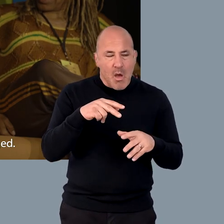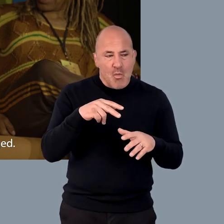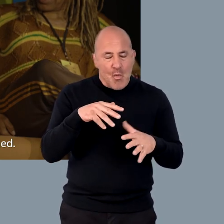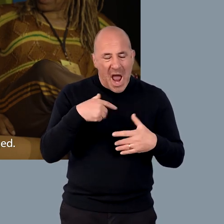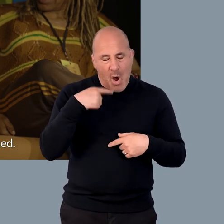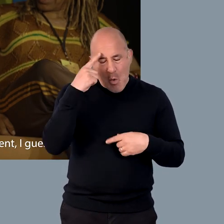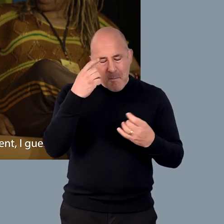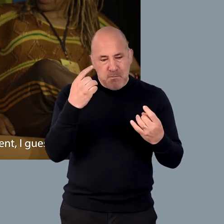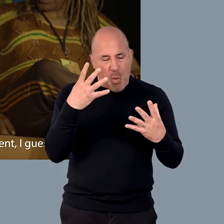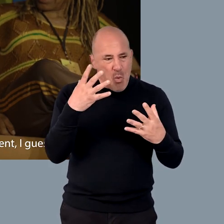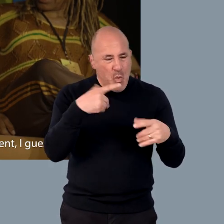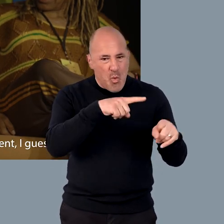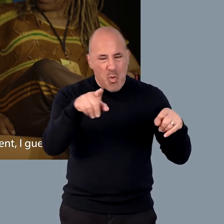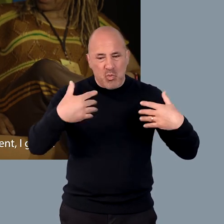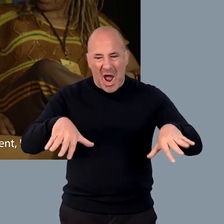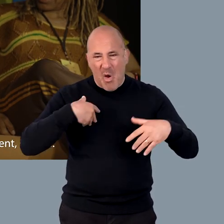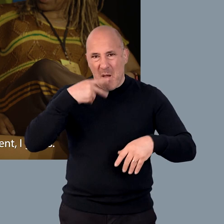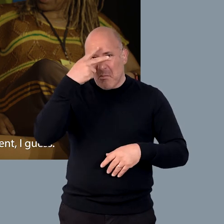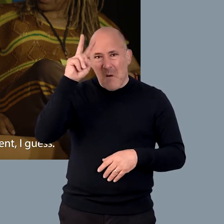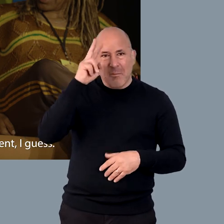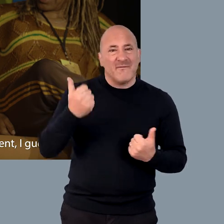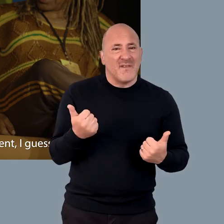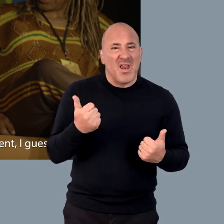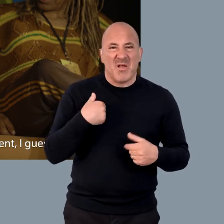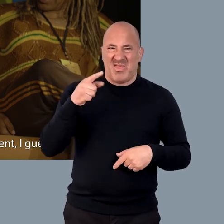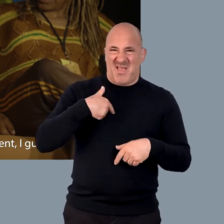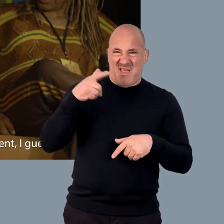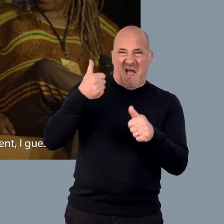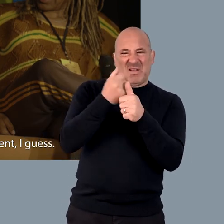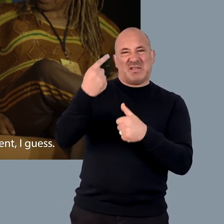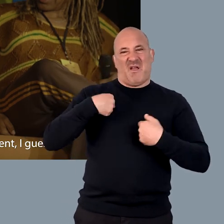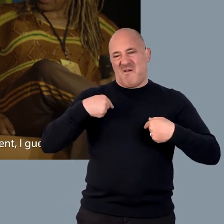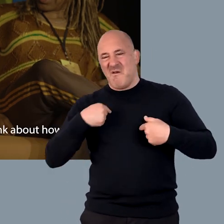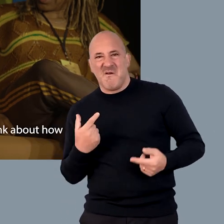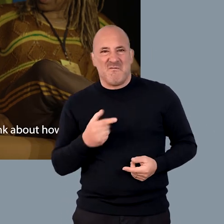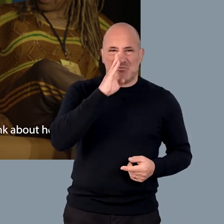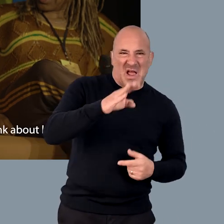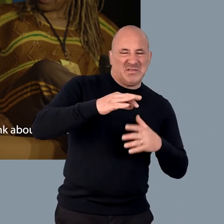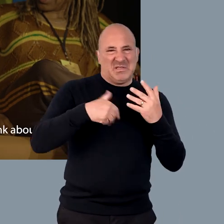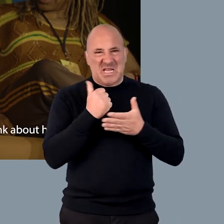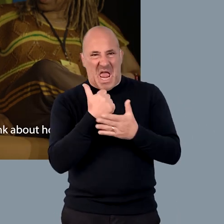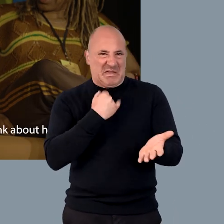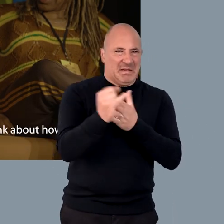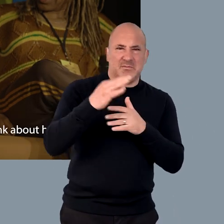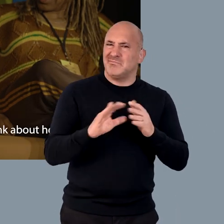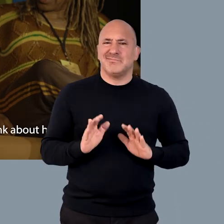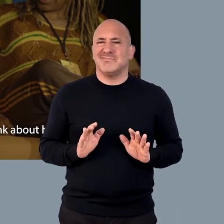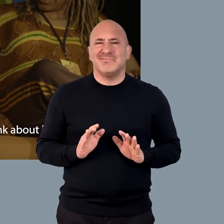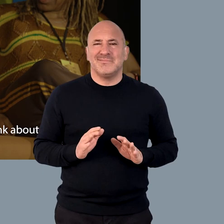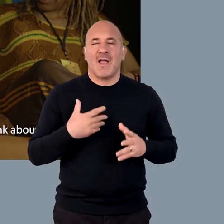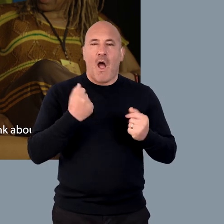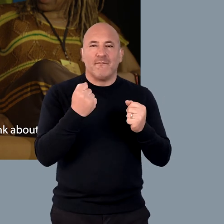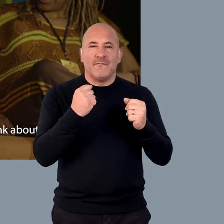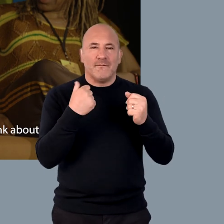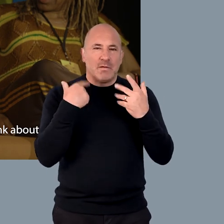minds blown and changed But i'm not there for them to be like advocating for themselves in that moment, I guess But so there's also some moments things when I